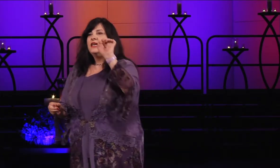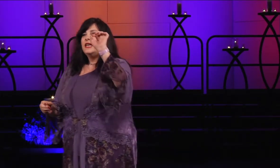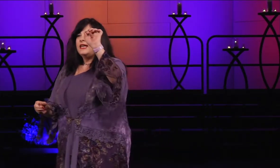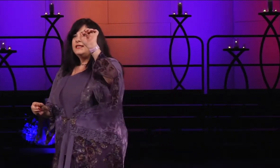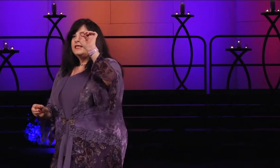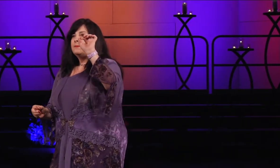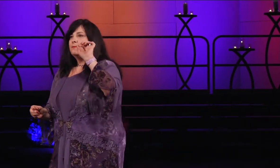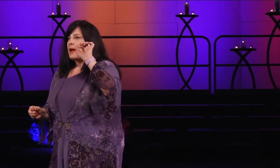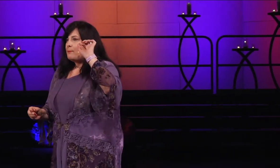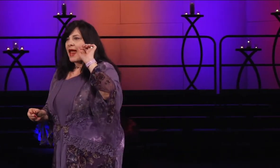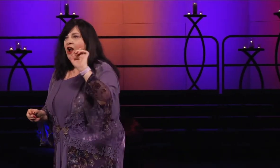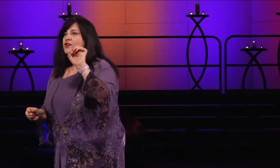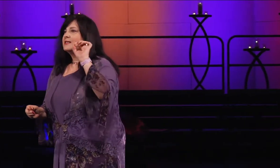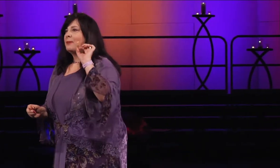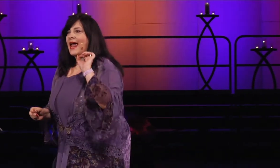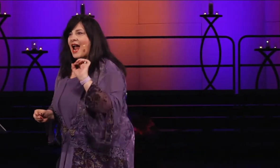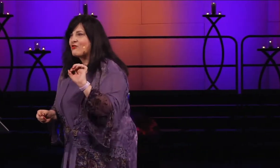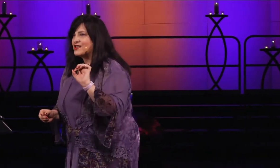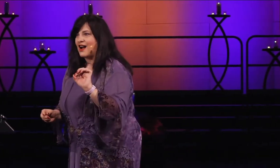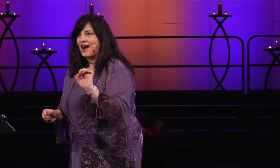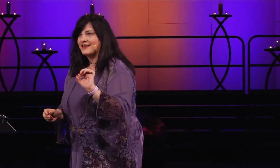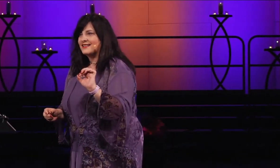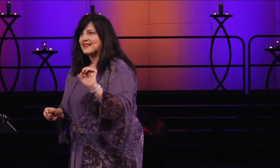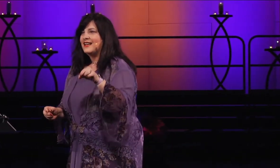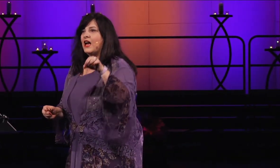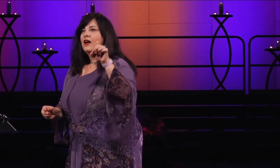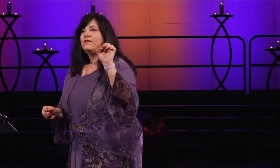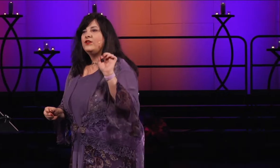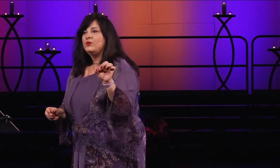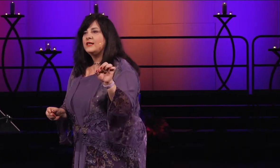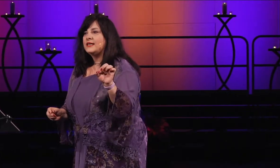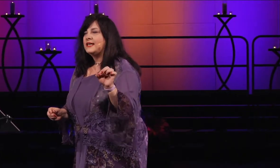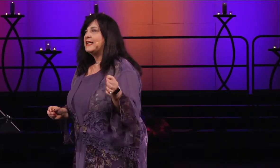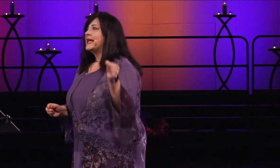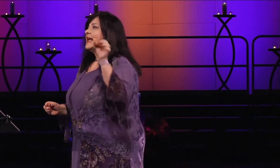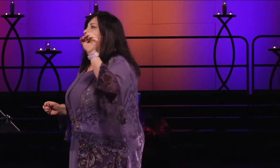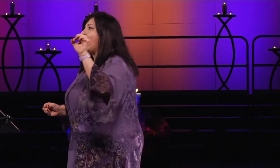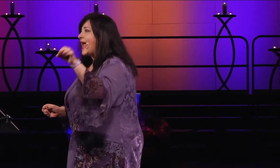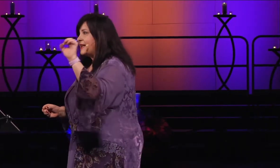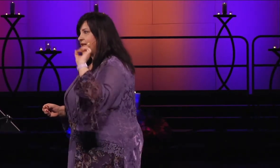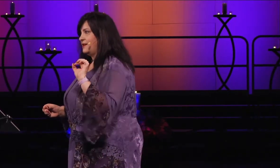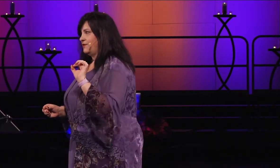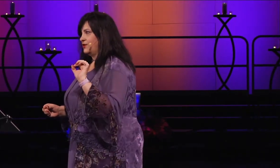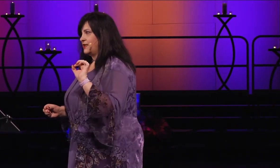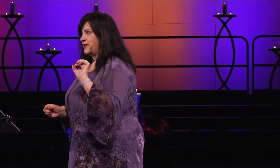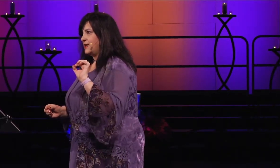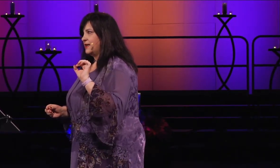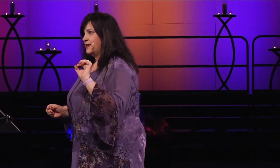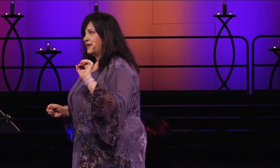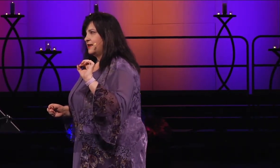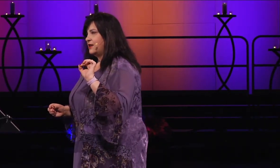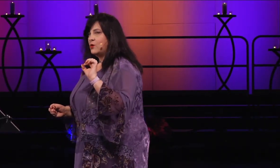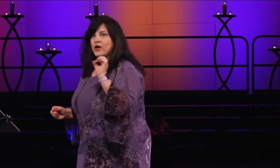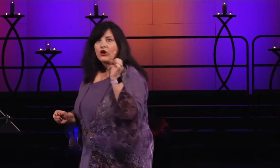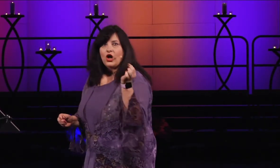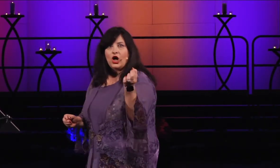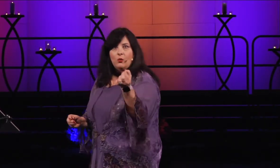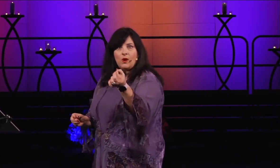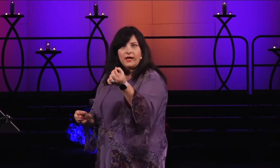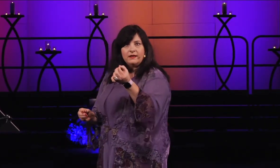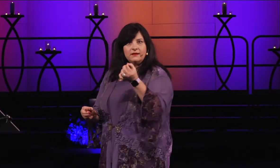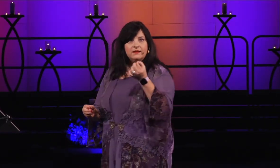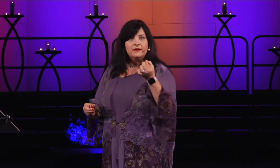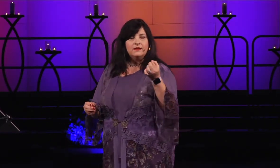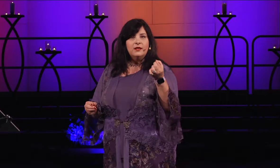teaching is the apparent paradox of unity and diversity. We are